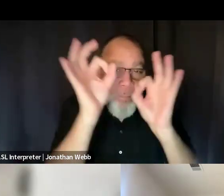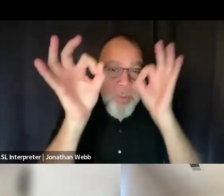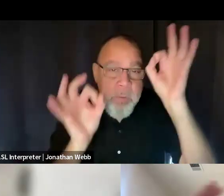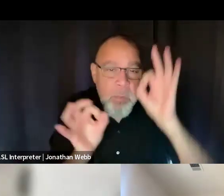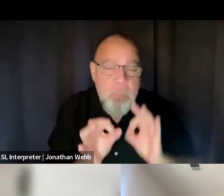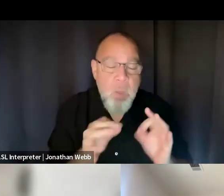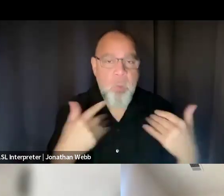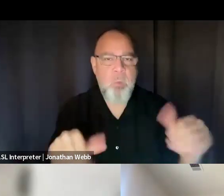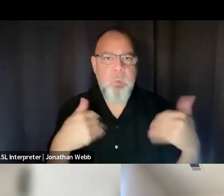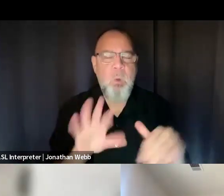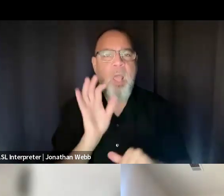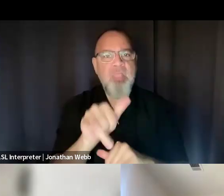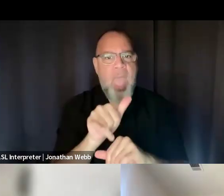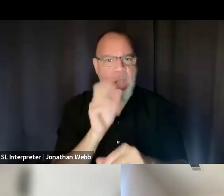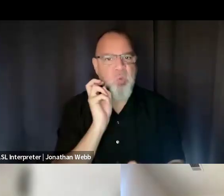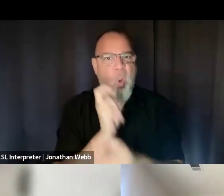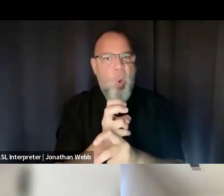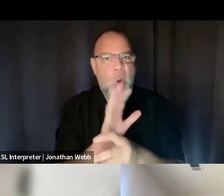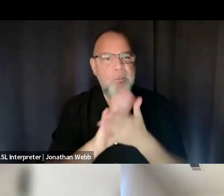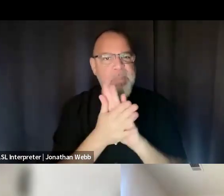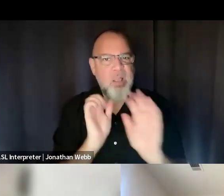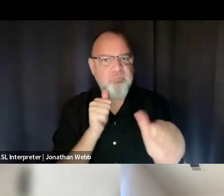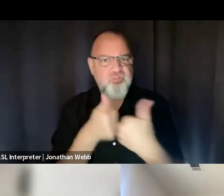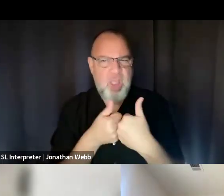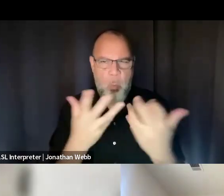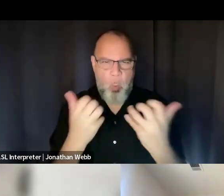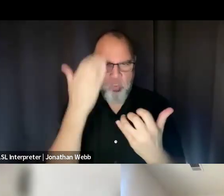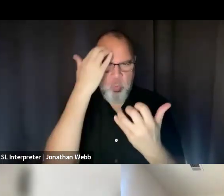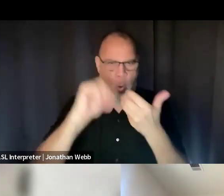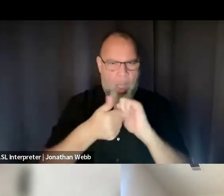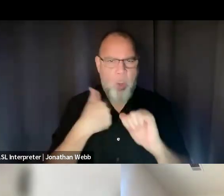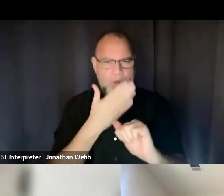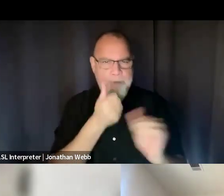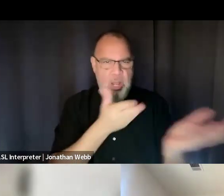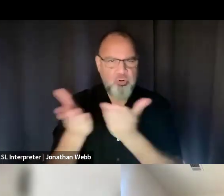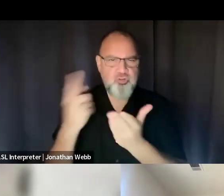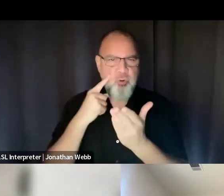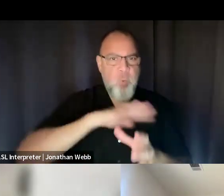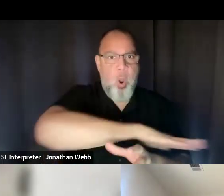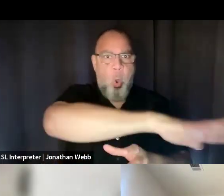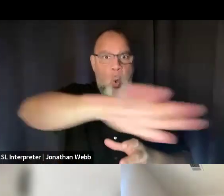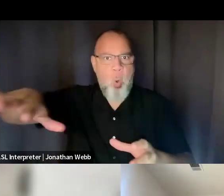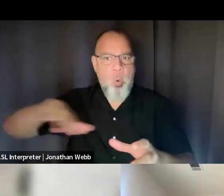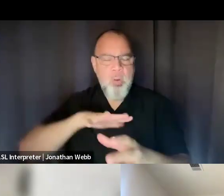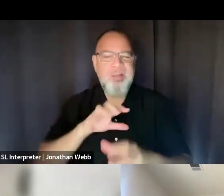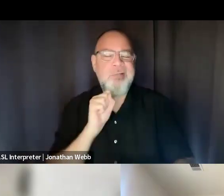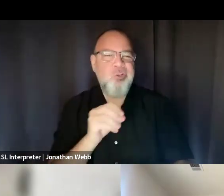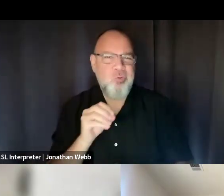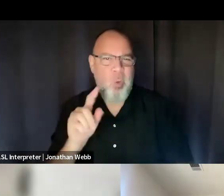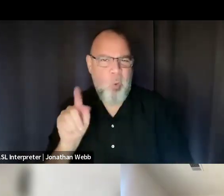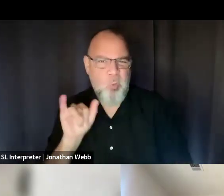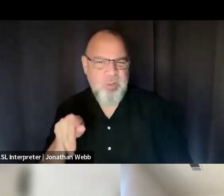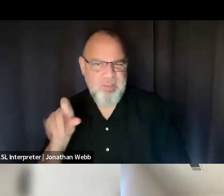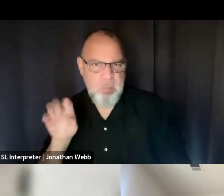difficult to provide a higher level overview. Complementing the zip code lookup tool, will there be a tool that's